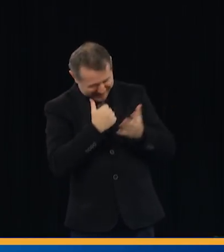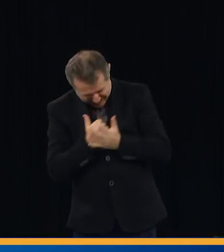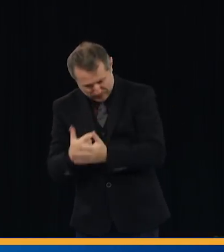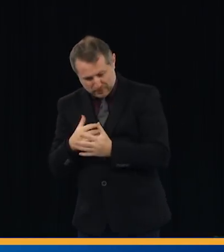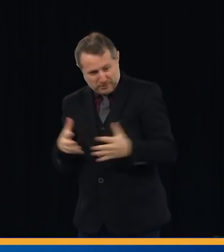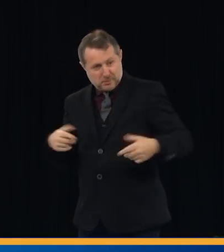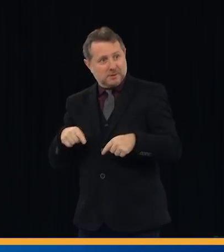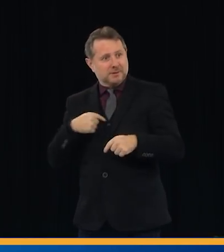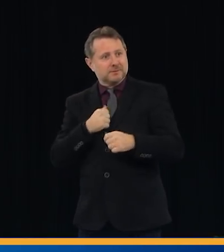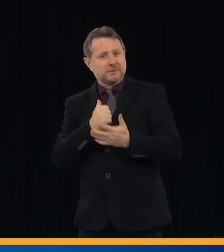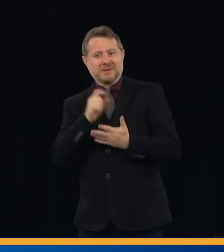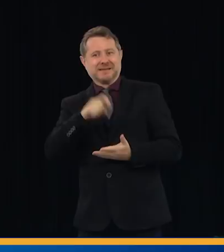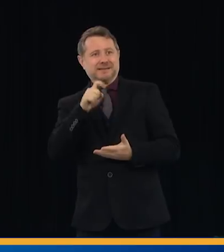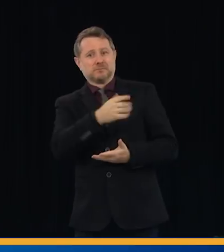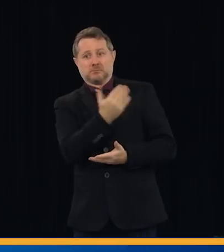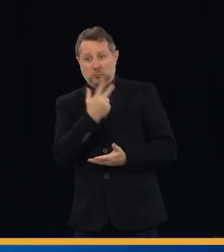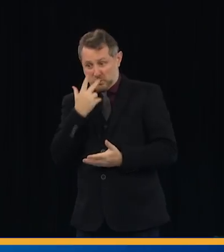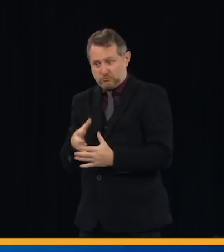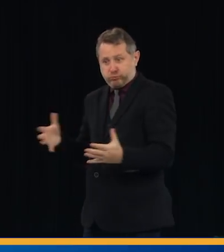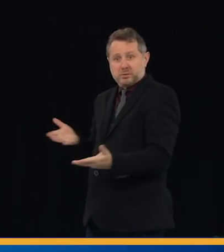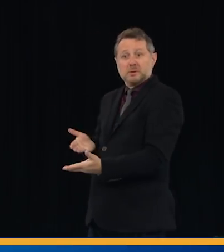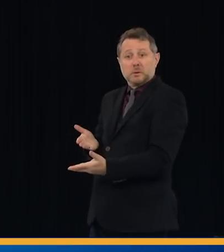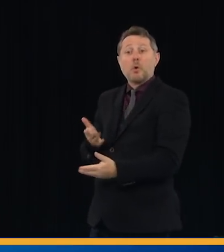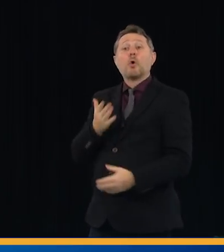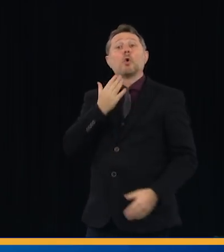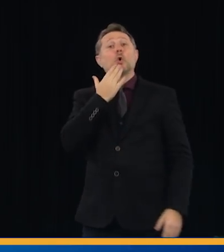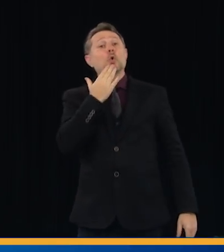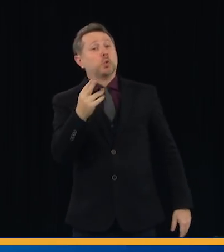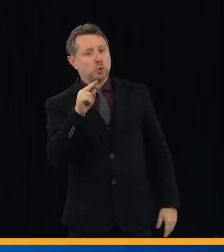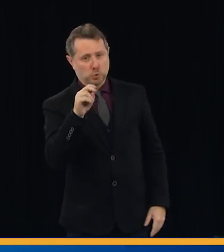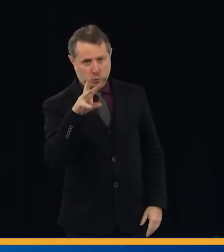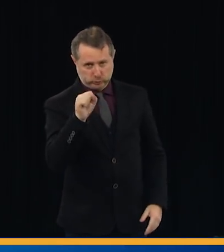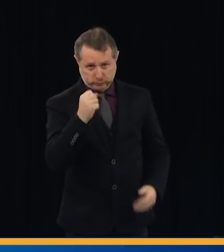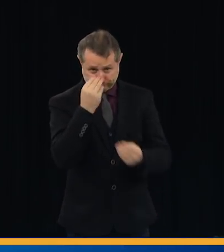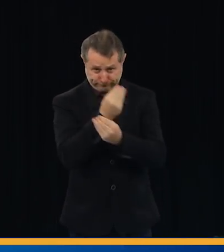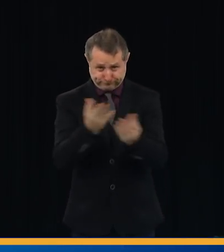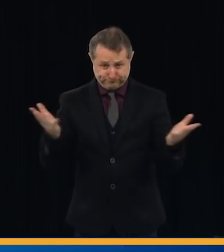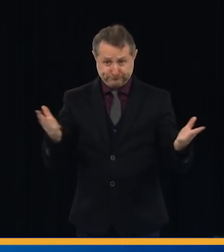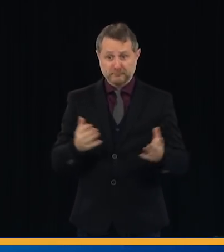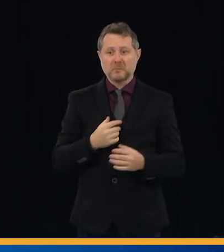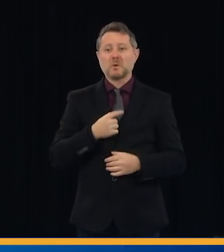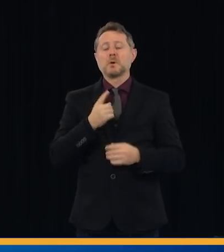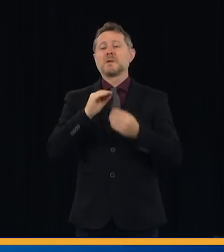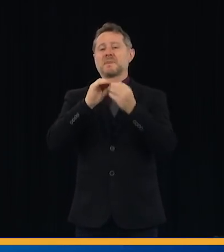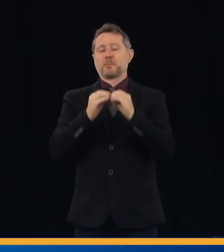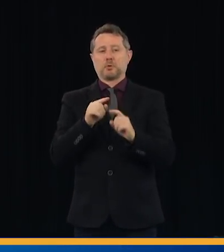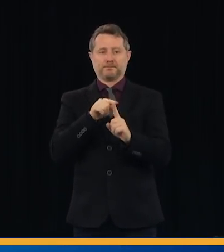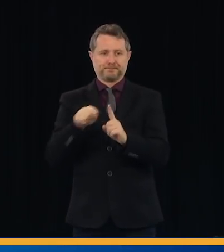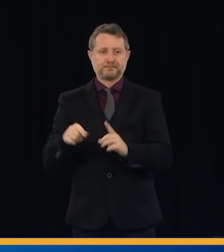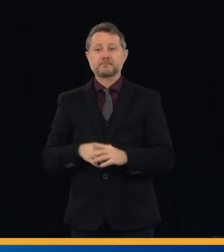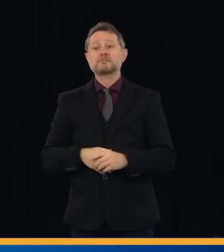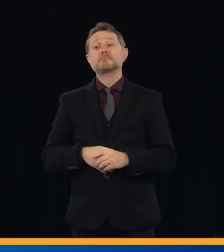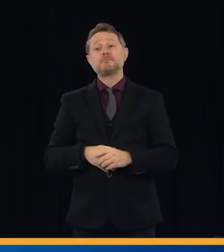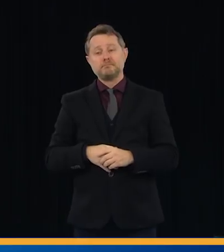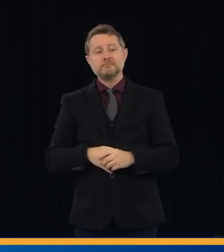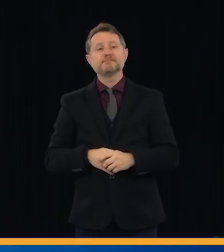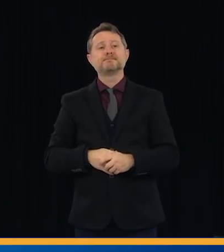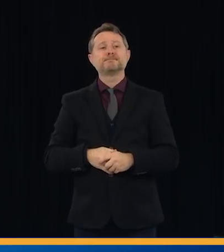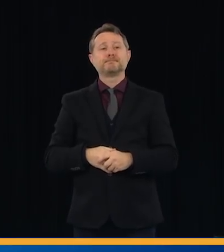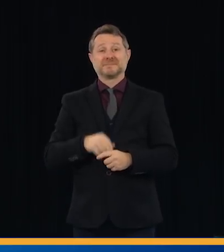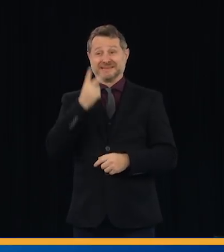for good news today on the numbers, the number watchers, this is good news. I